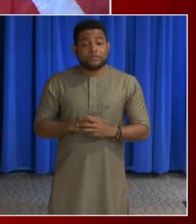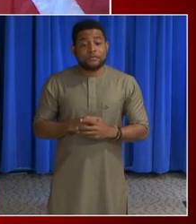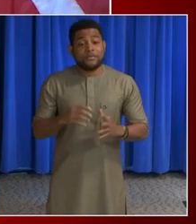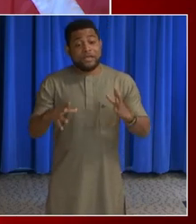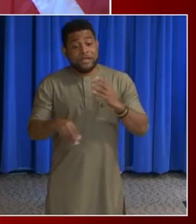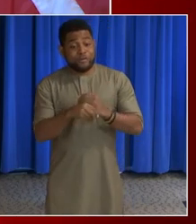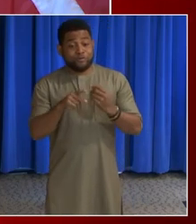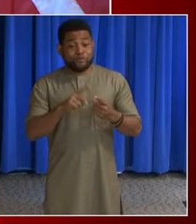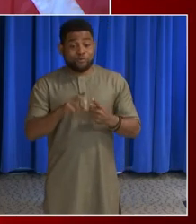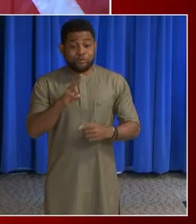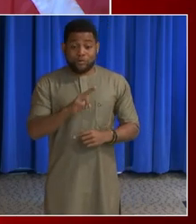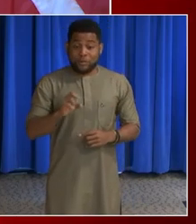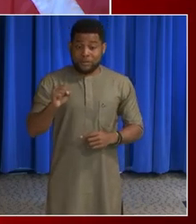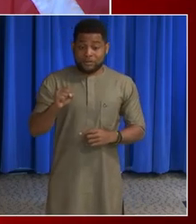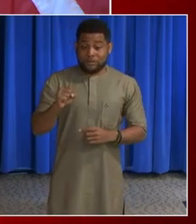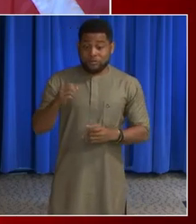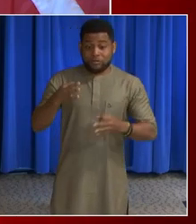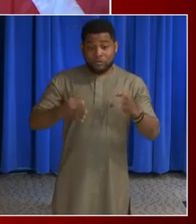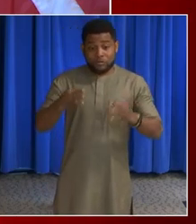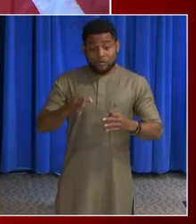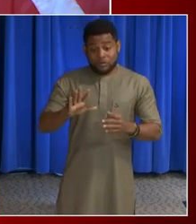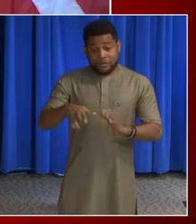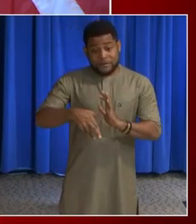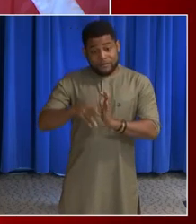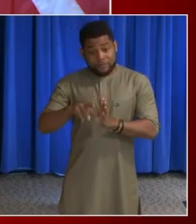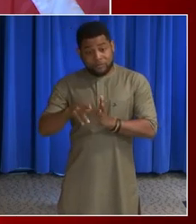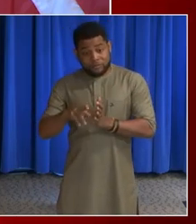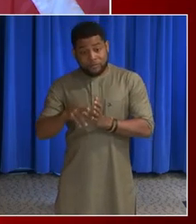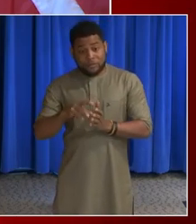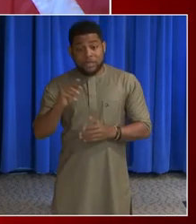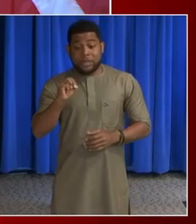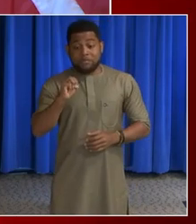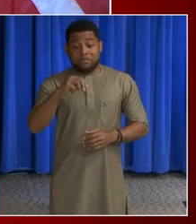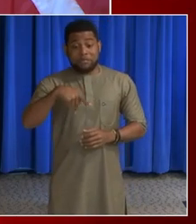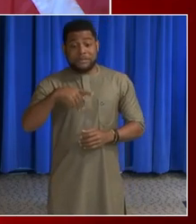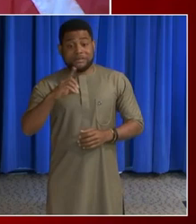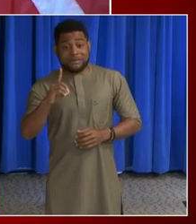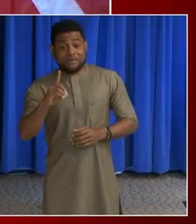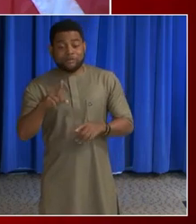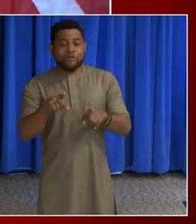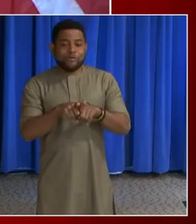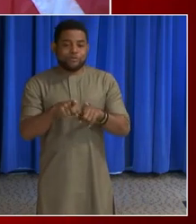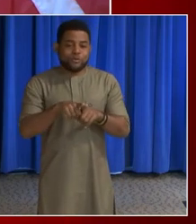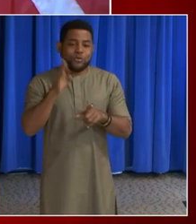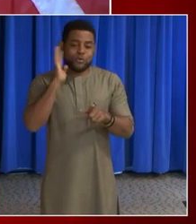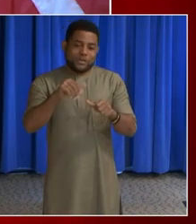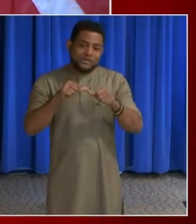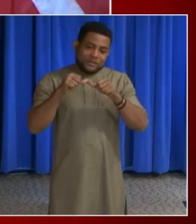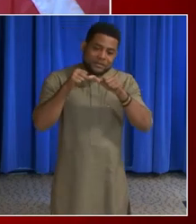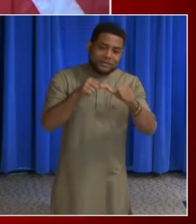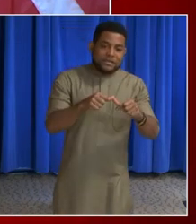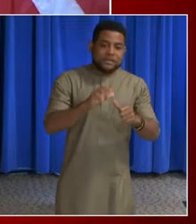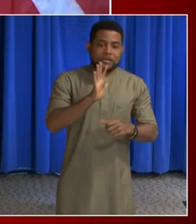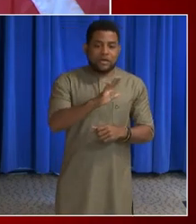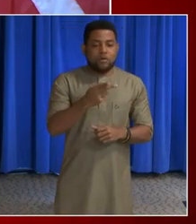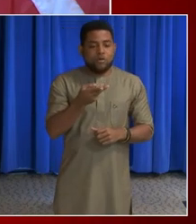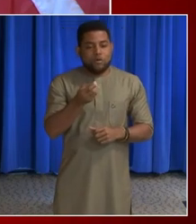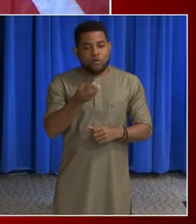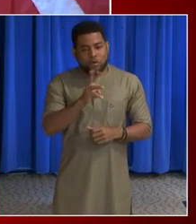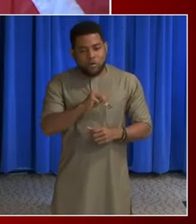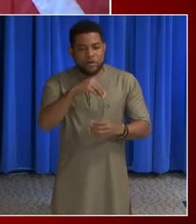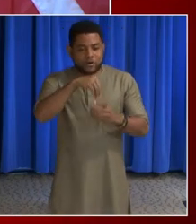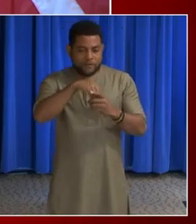States Attorney's review, MPD will still need to conduct its own internal review.